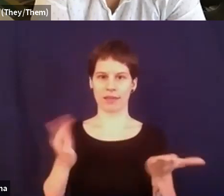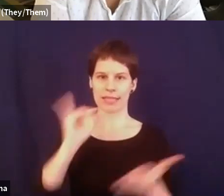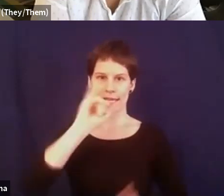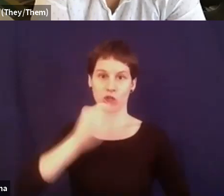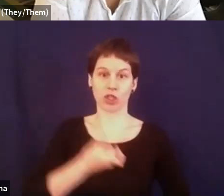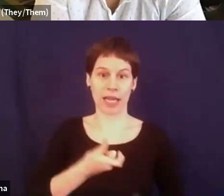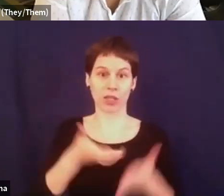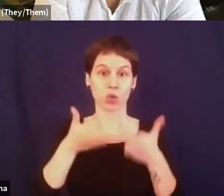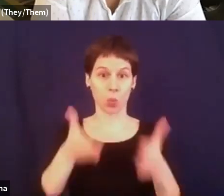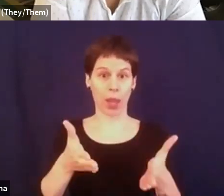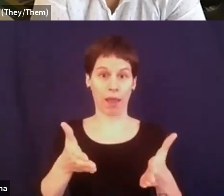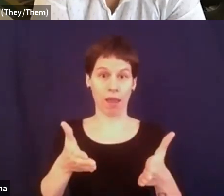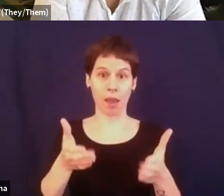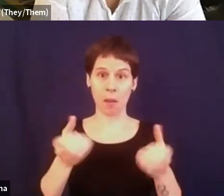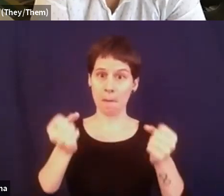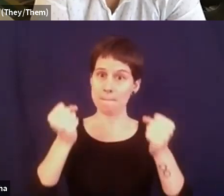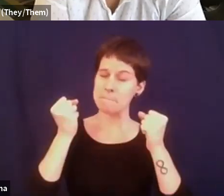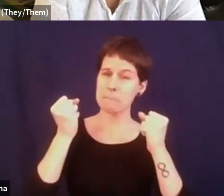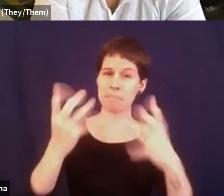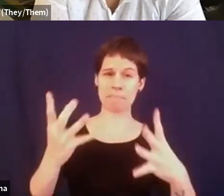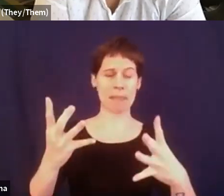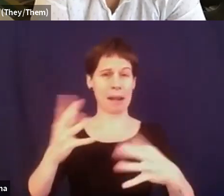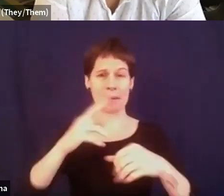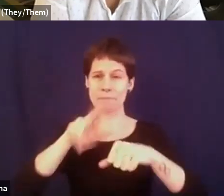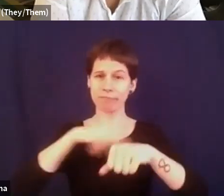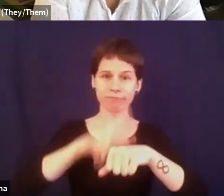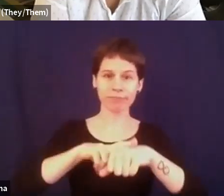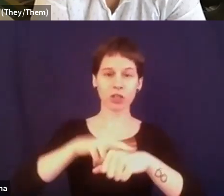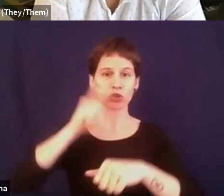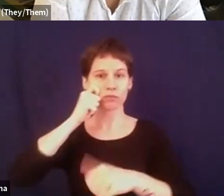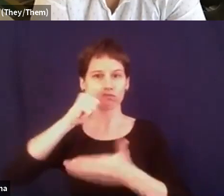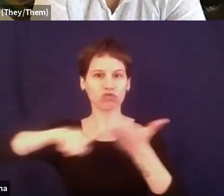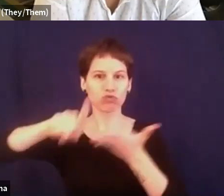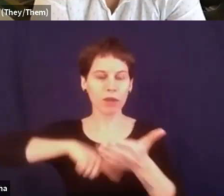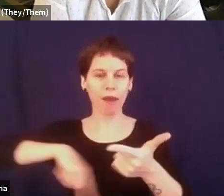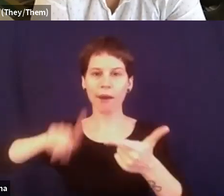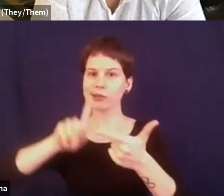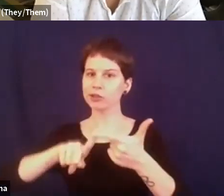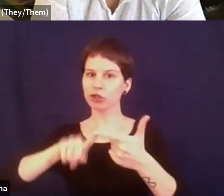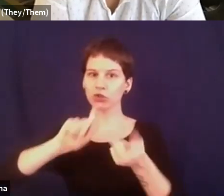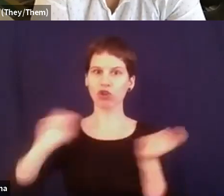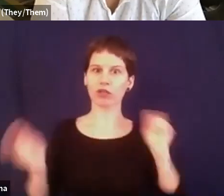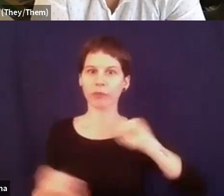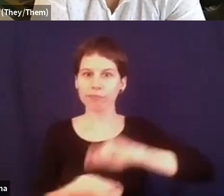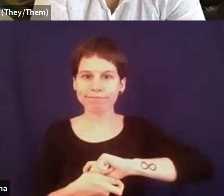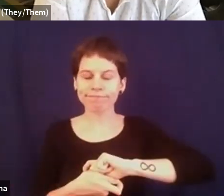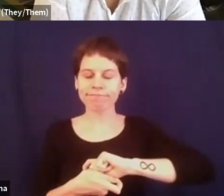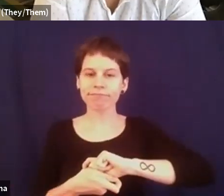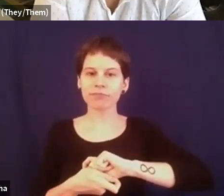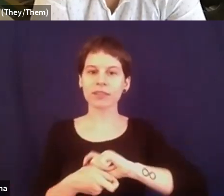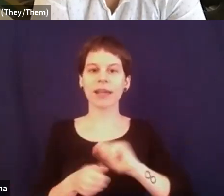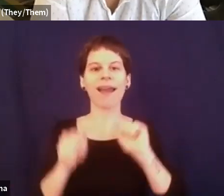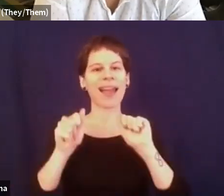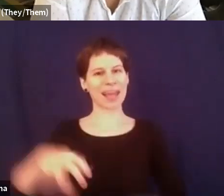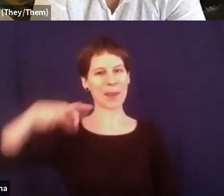the multiplicative nature of discrimination and personal transformation. Then all of them can